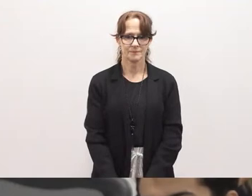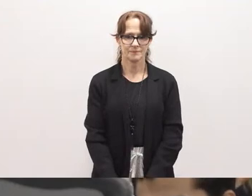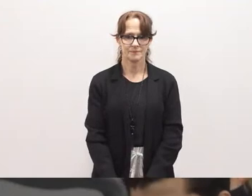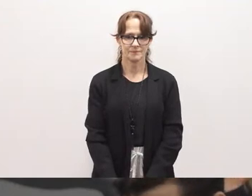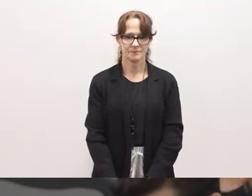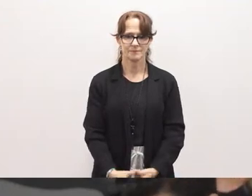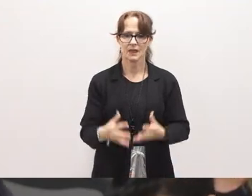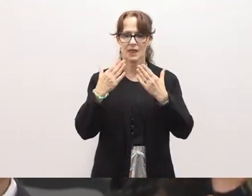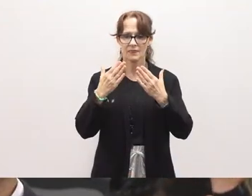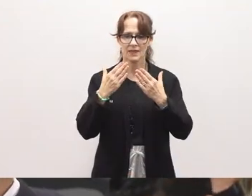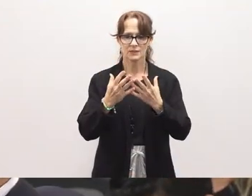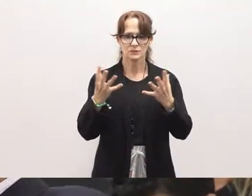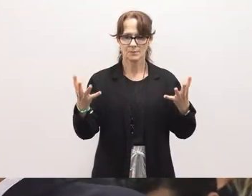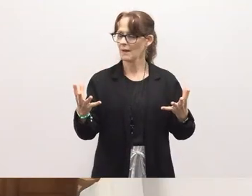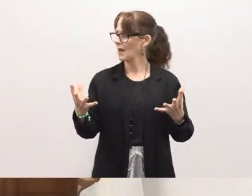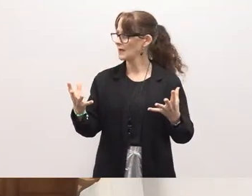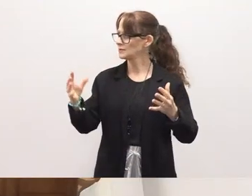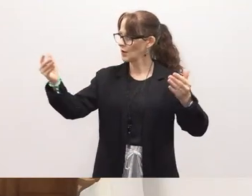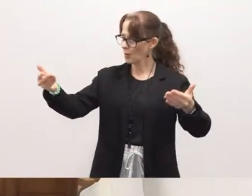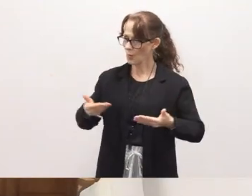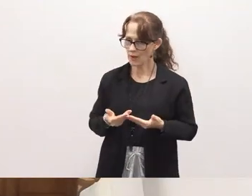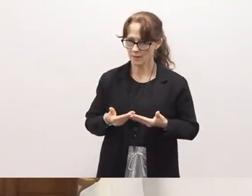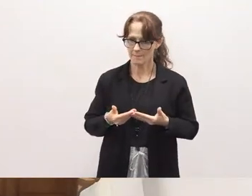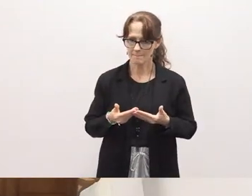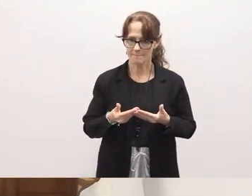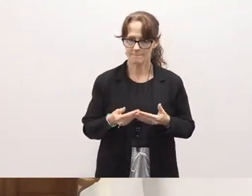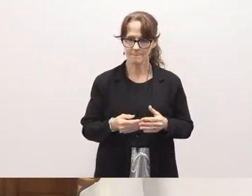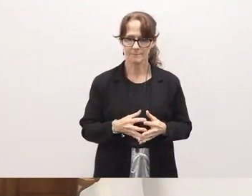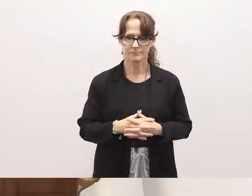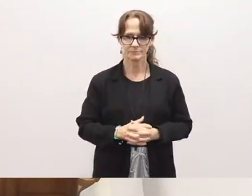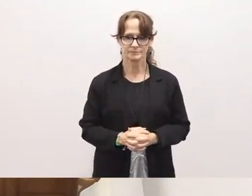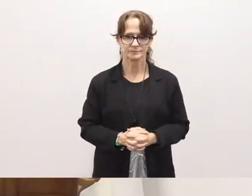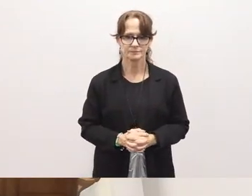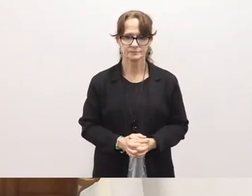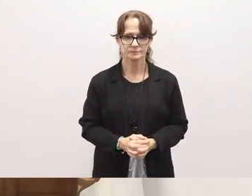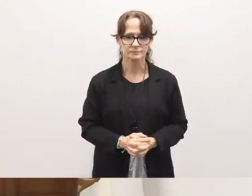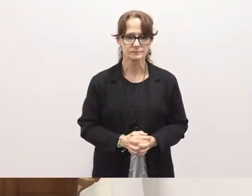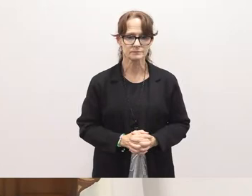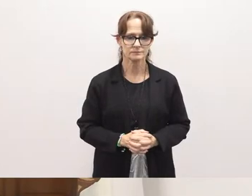Thank you so much, and welcome aboard.